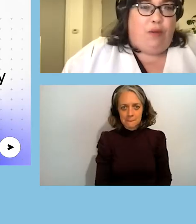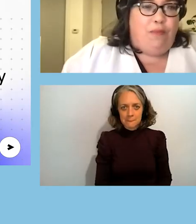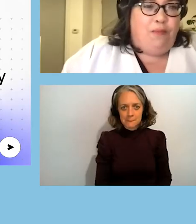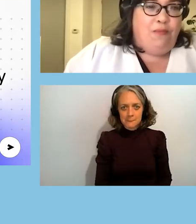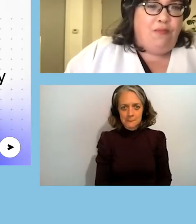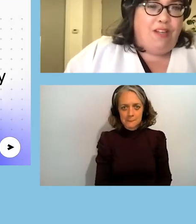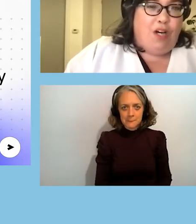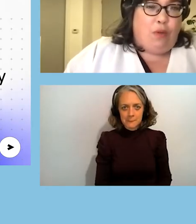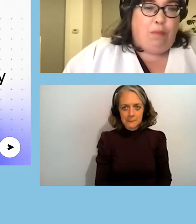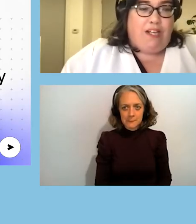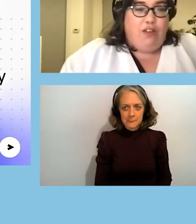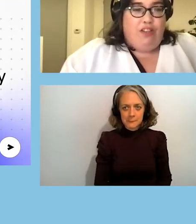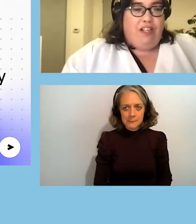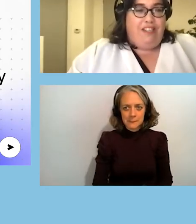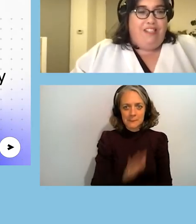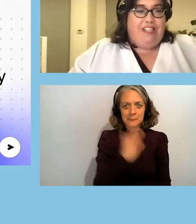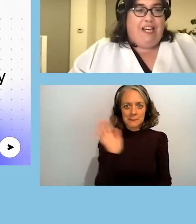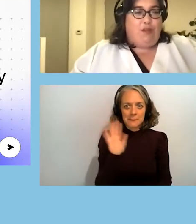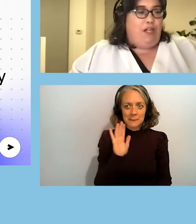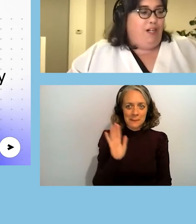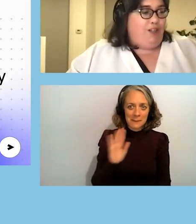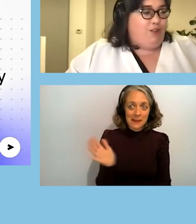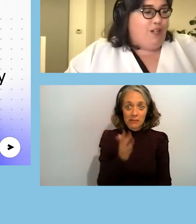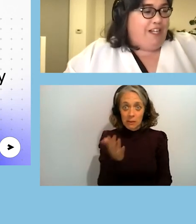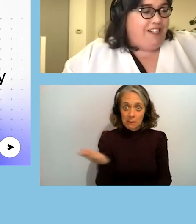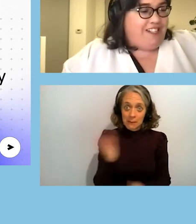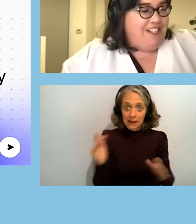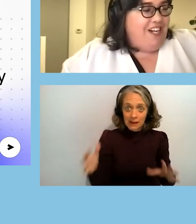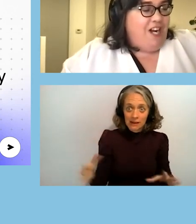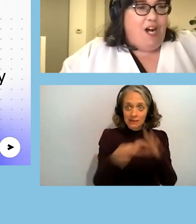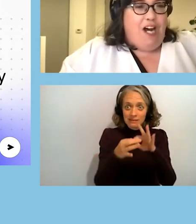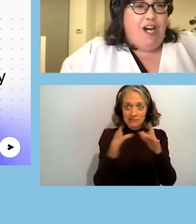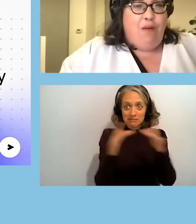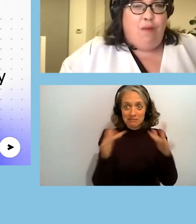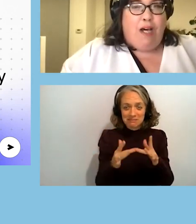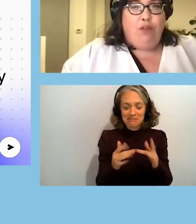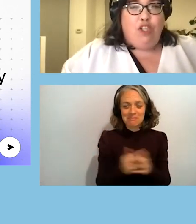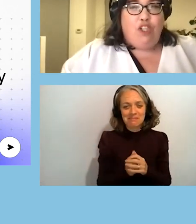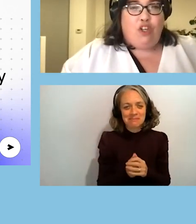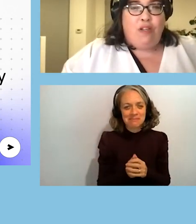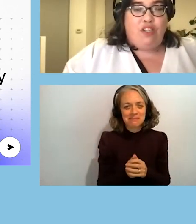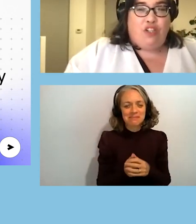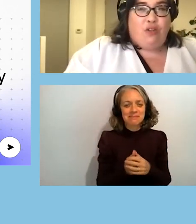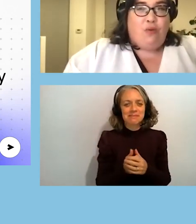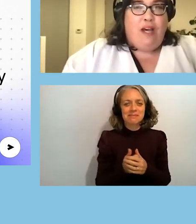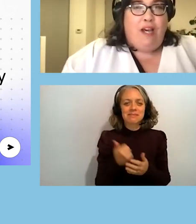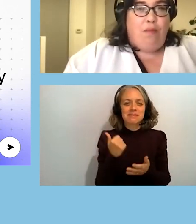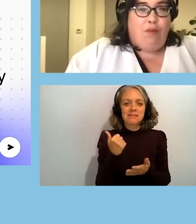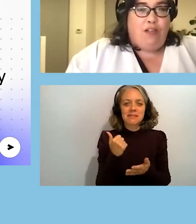Hi, everyone. Are we back online? Yes, we are. Great. I'm just going